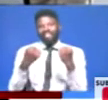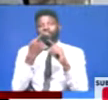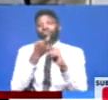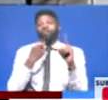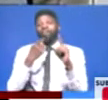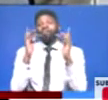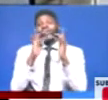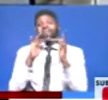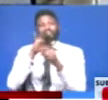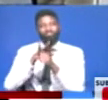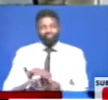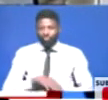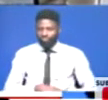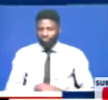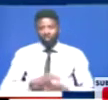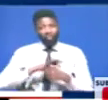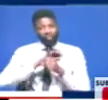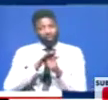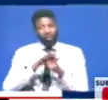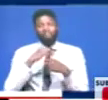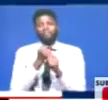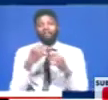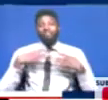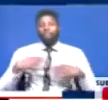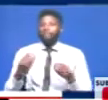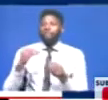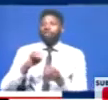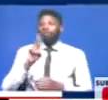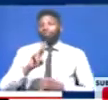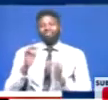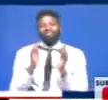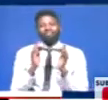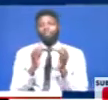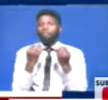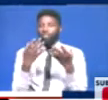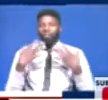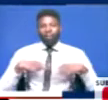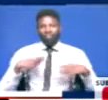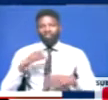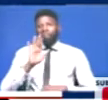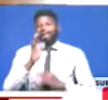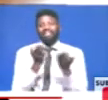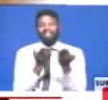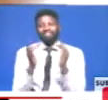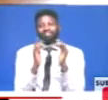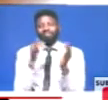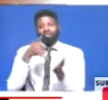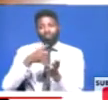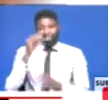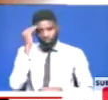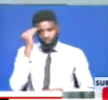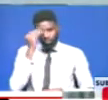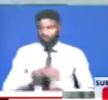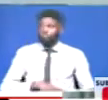the kovit 19 pandemic increased automation with most providers moving their services online including education this